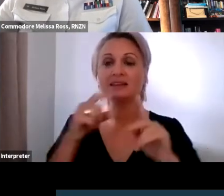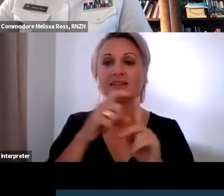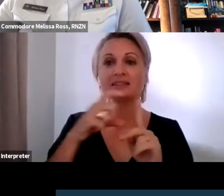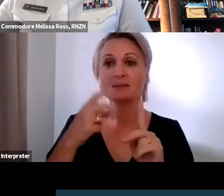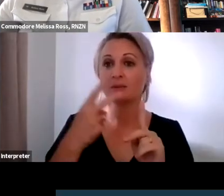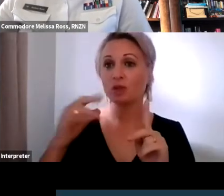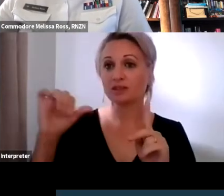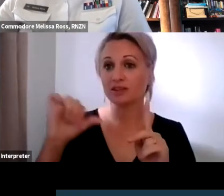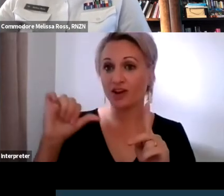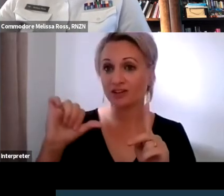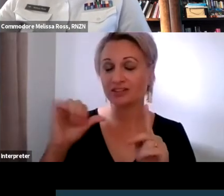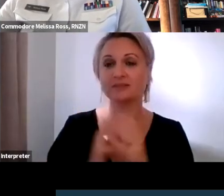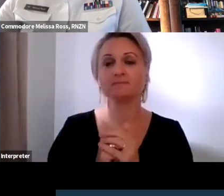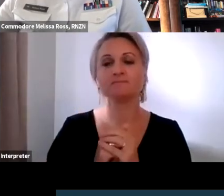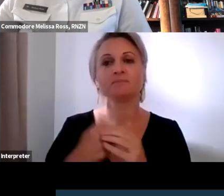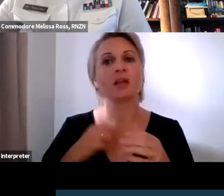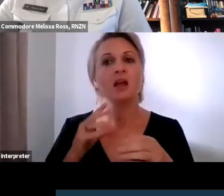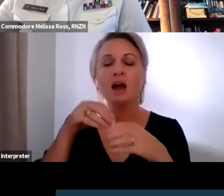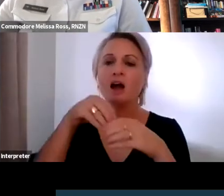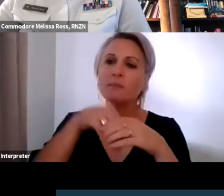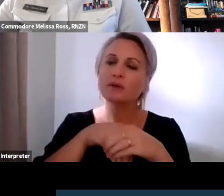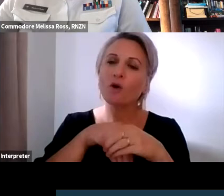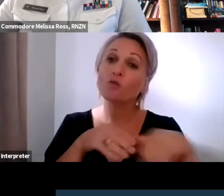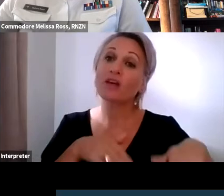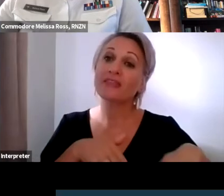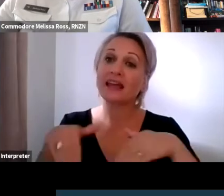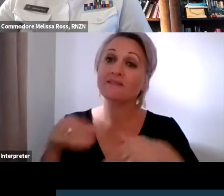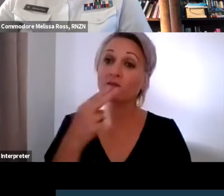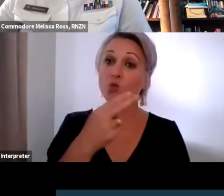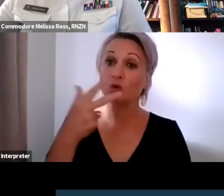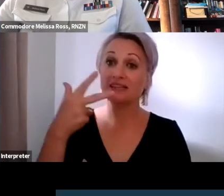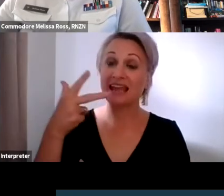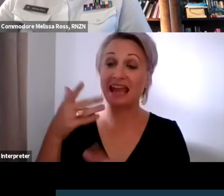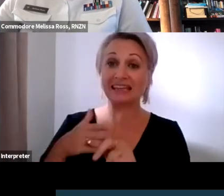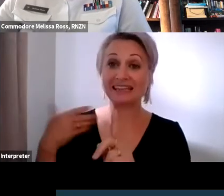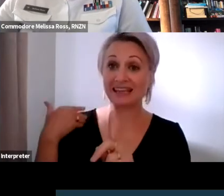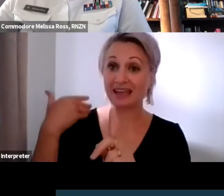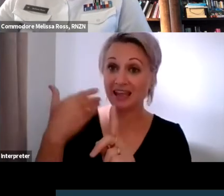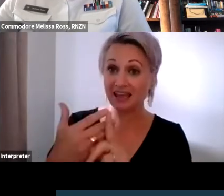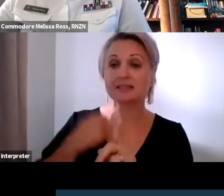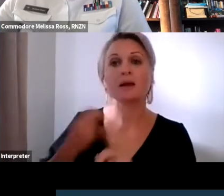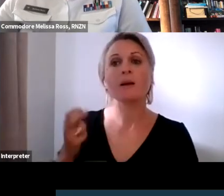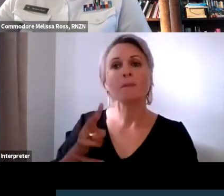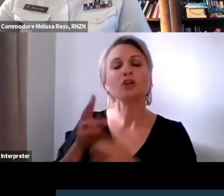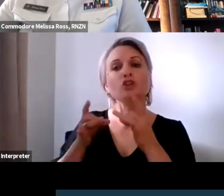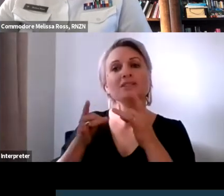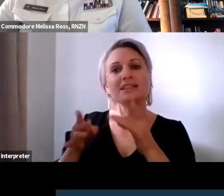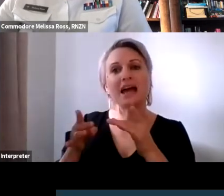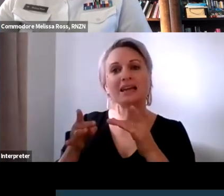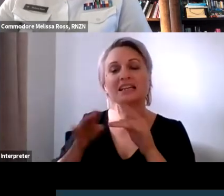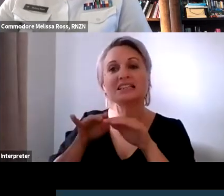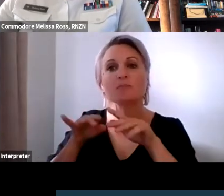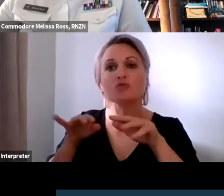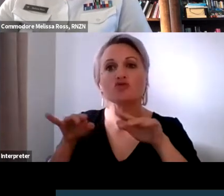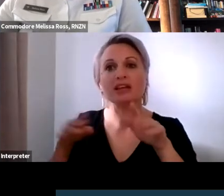2019. I've been in the Navy now for 28 years, and I did start as a Marine Engineering Officer